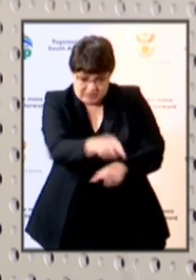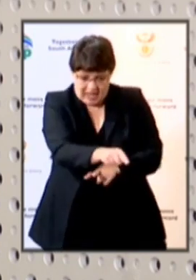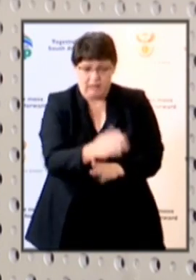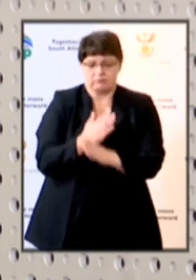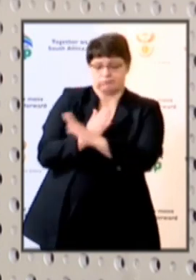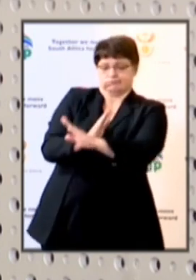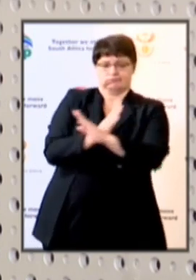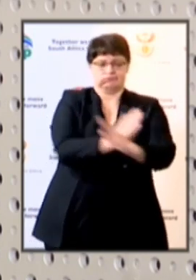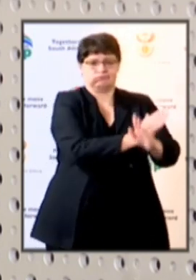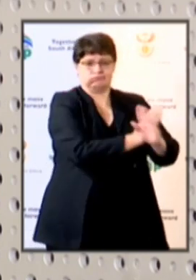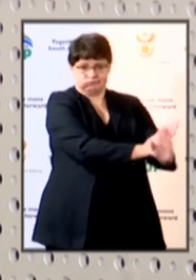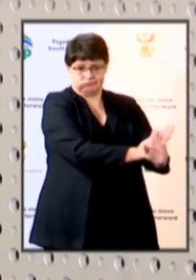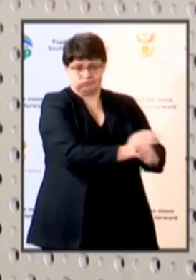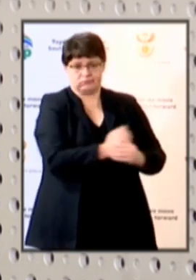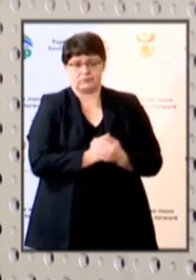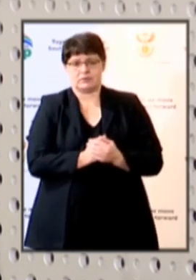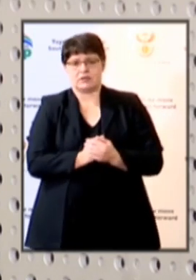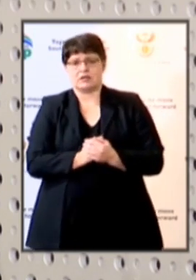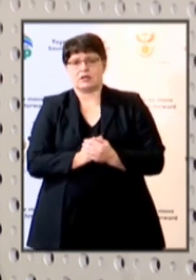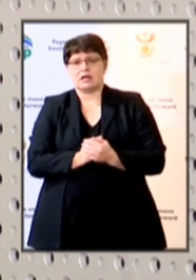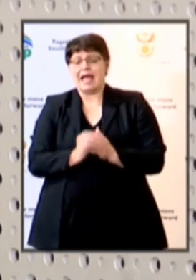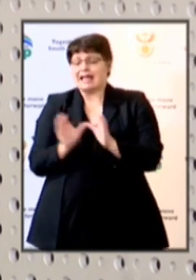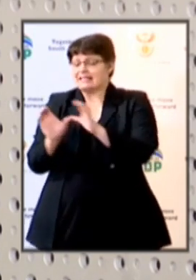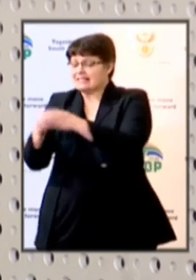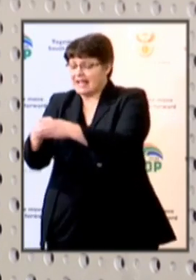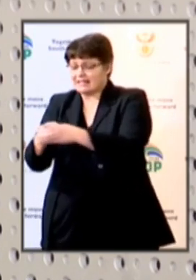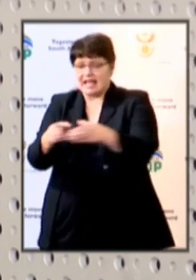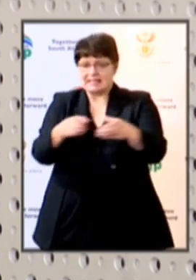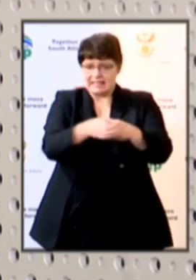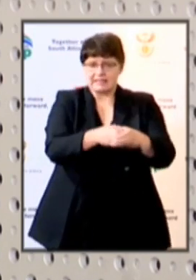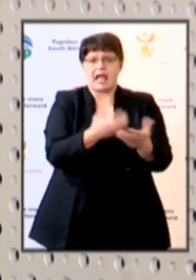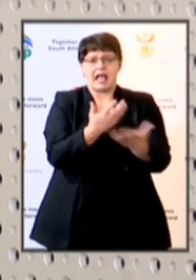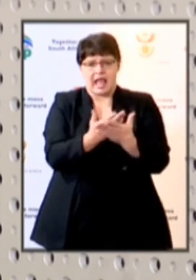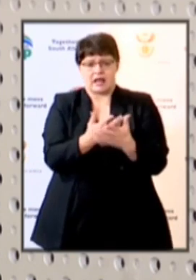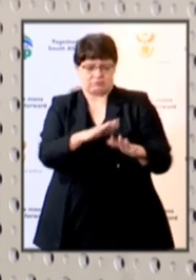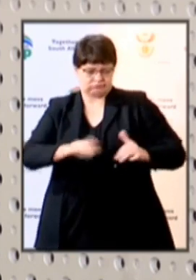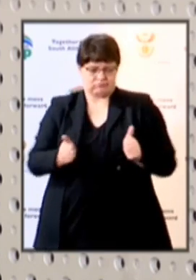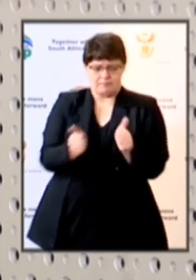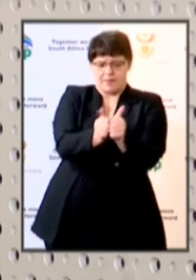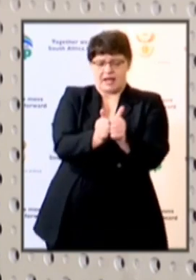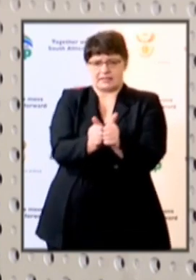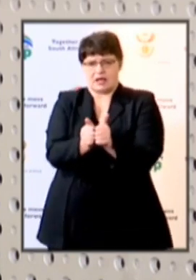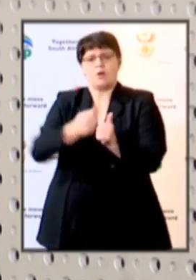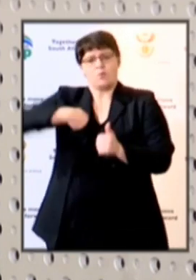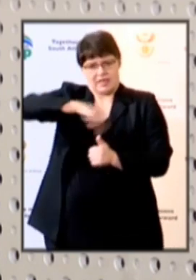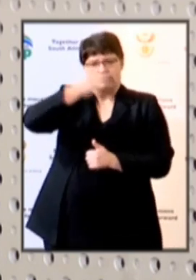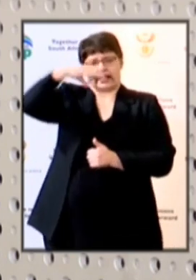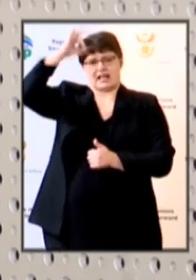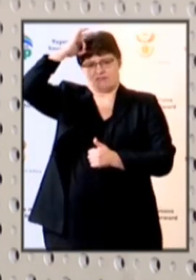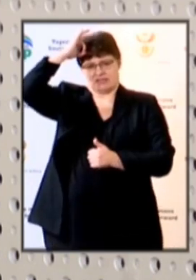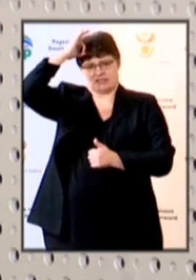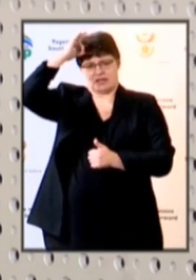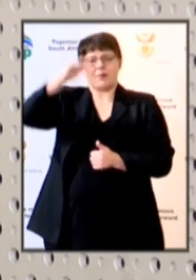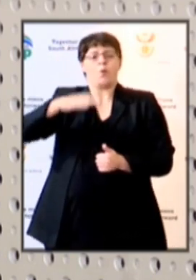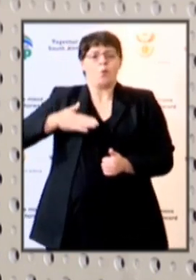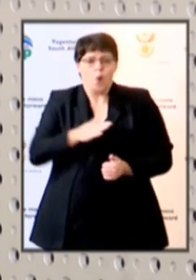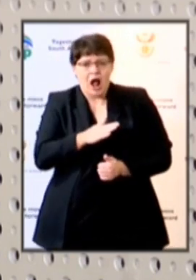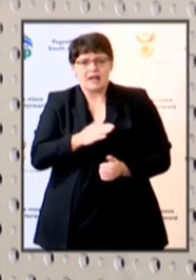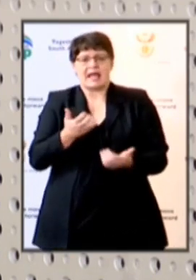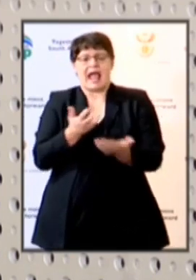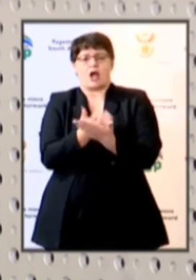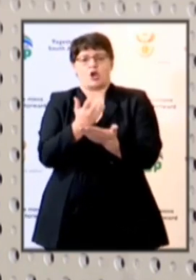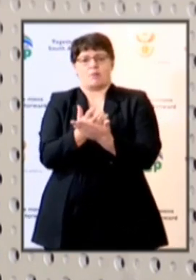role for sectors to develop partnerships with us in how we can bring the risk level in the economy as a whole